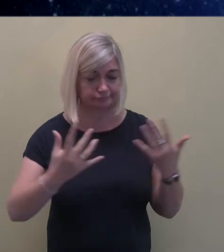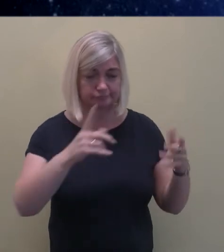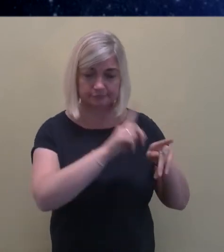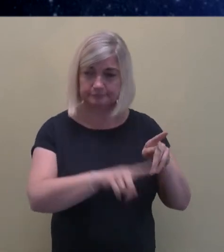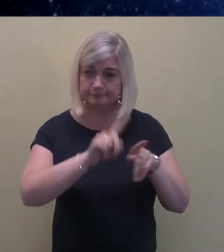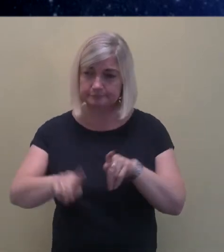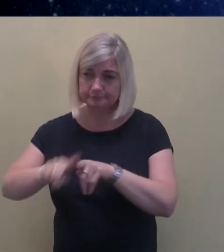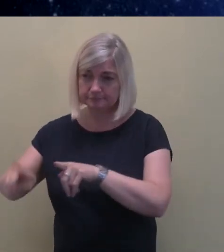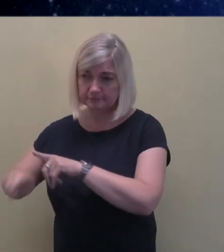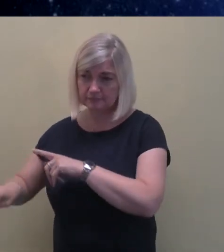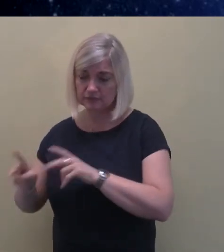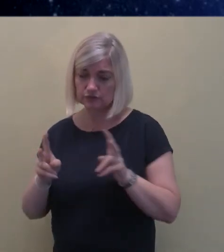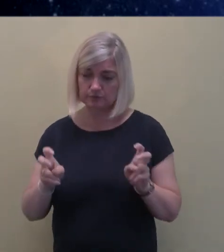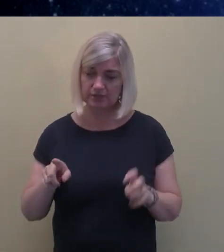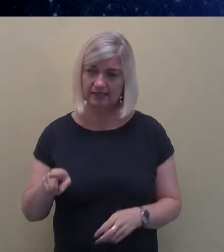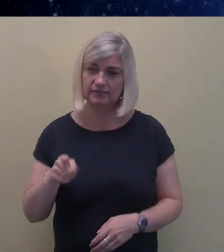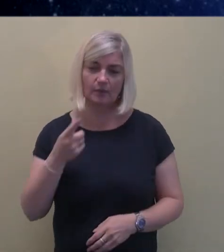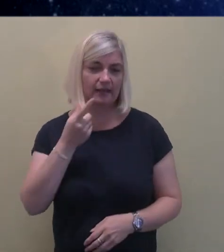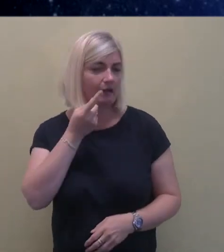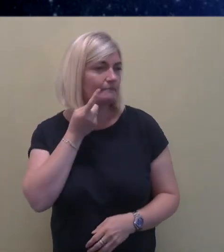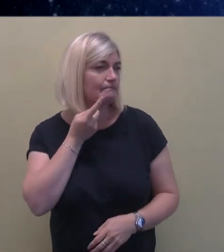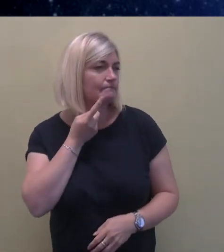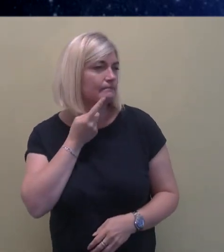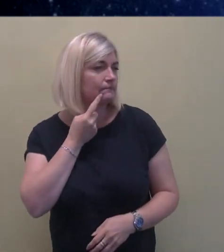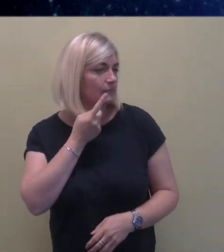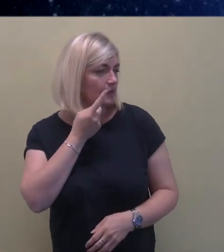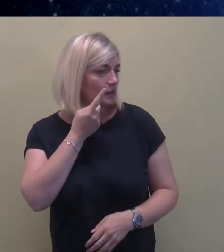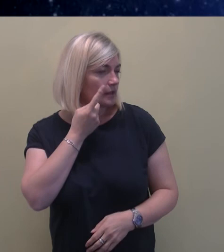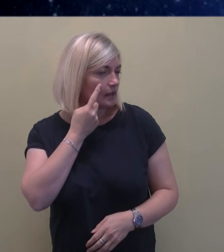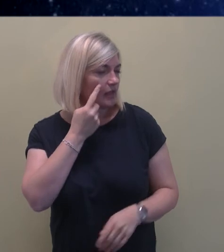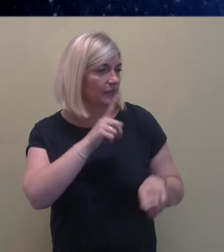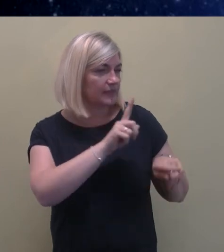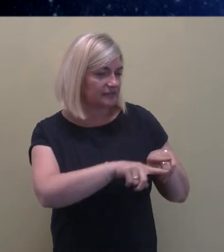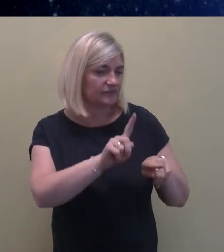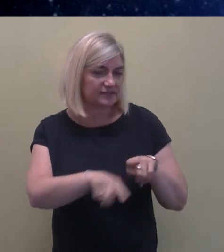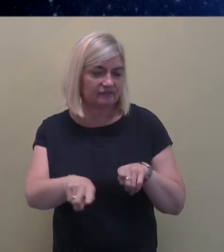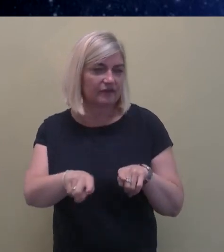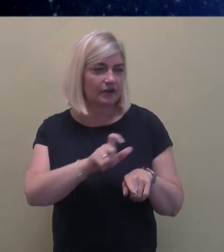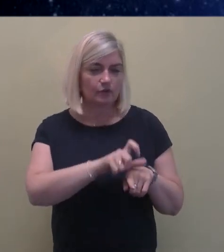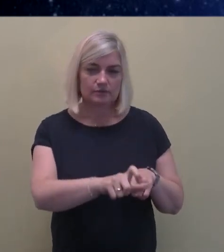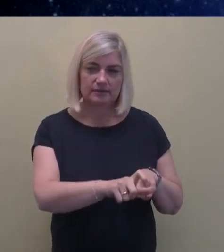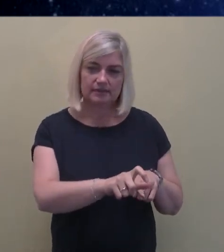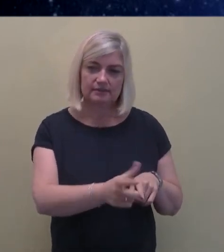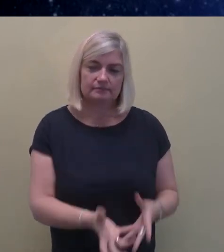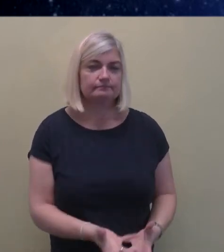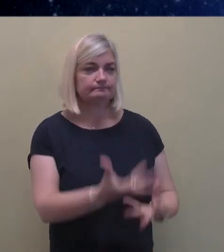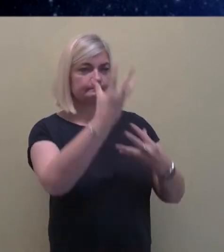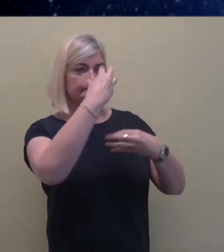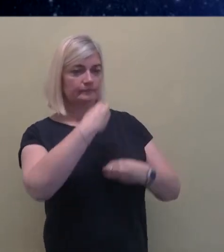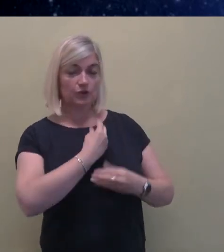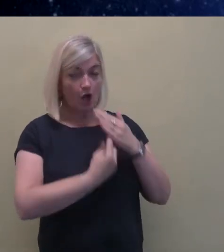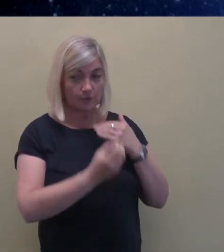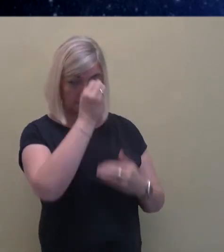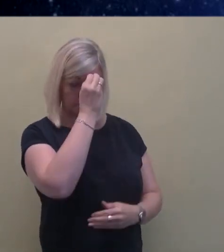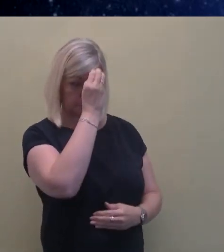level 3, he will be taught on range of qualifications. So it's like he gets a taster for all